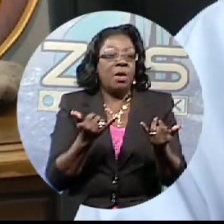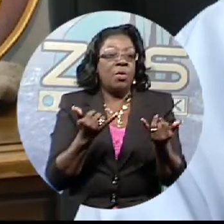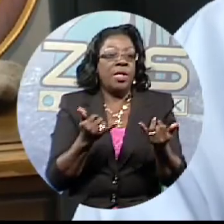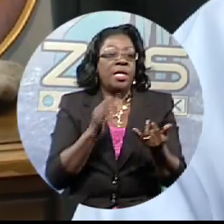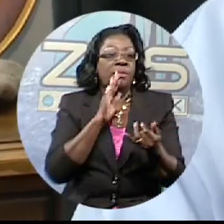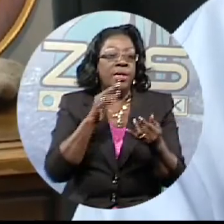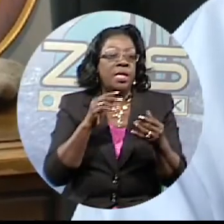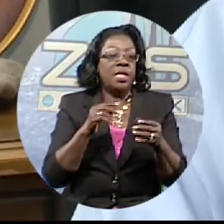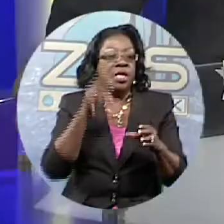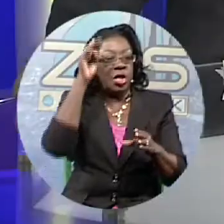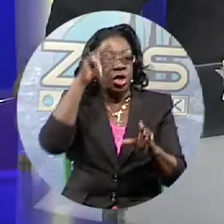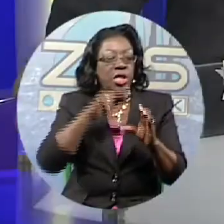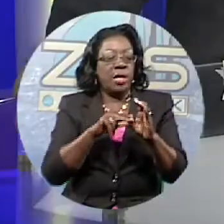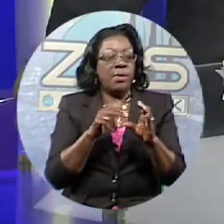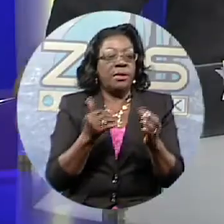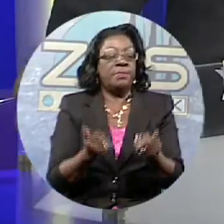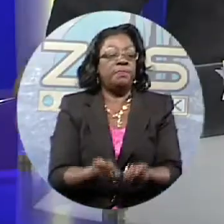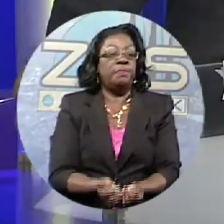this time.